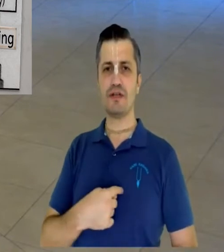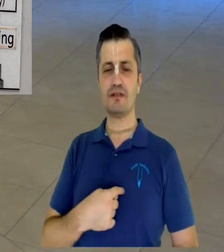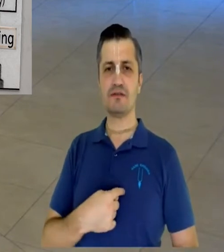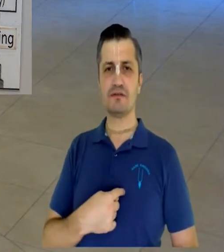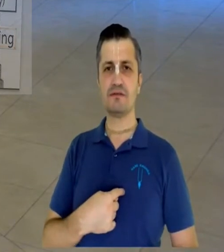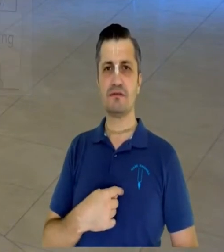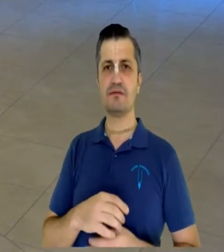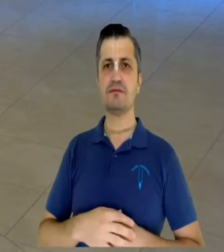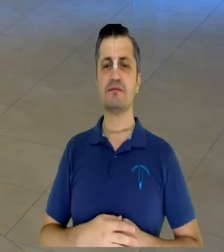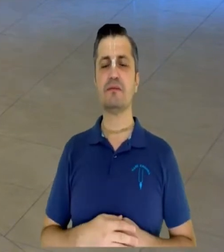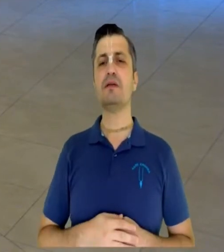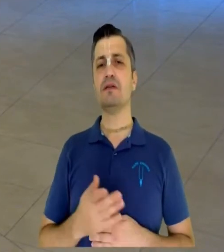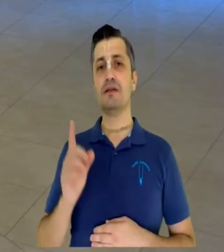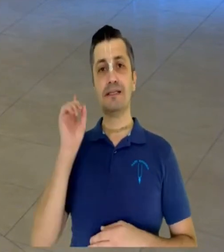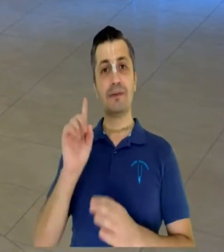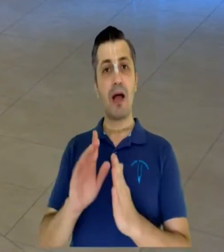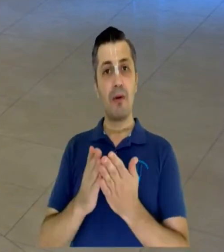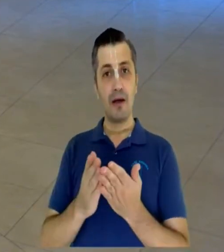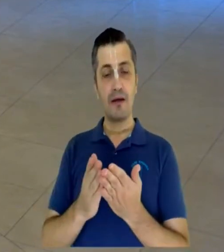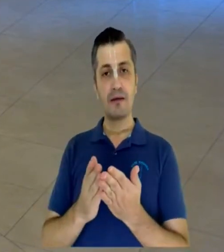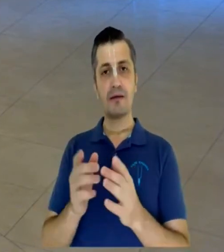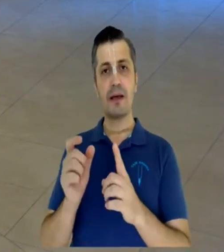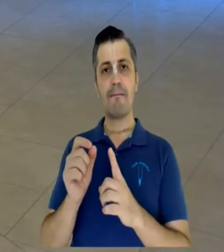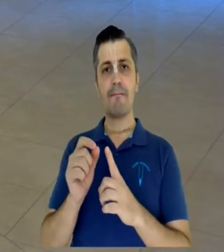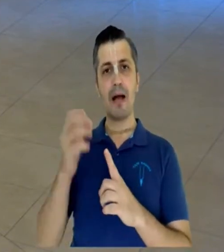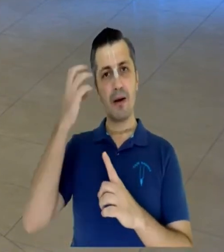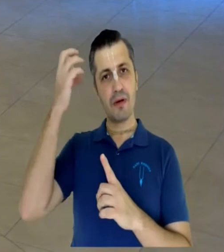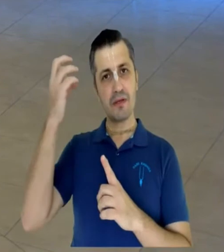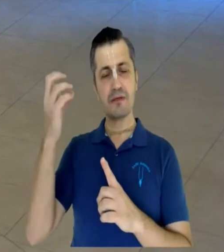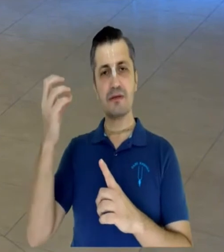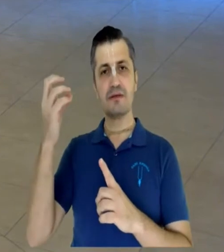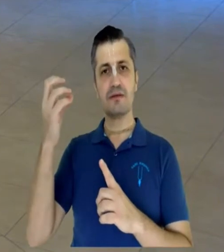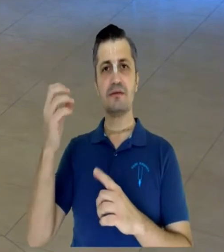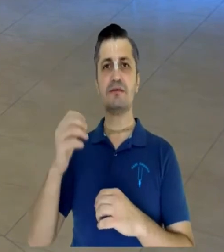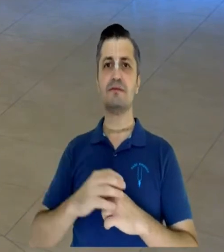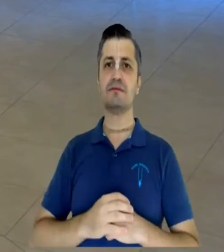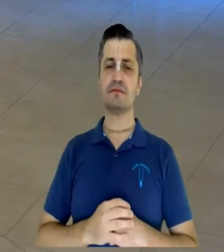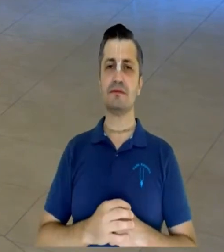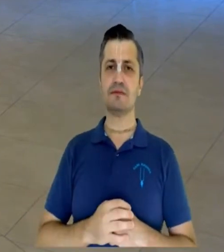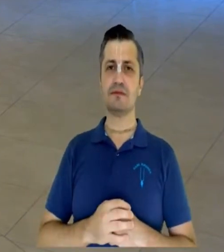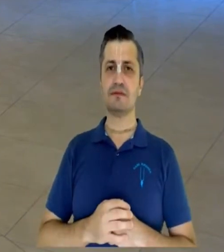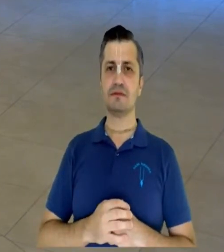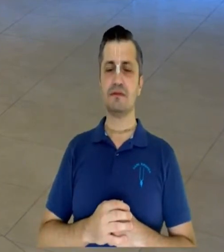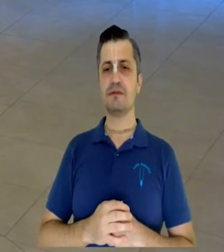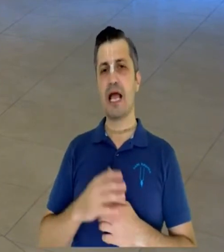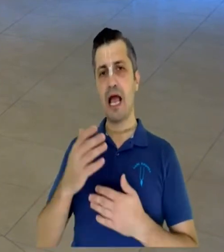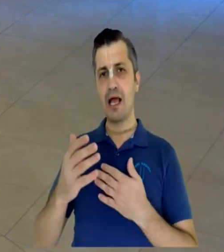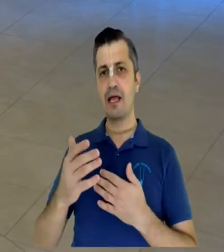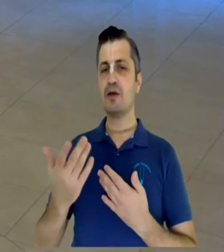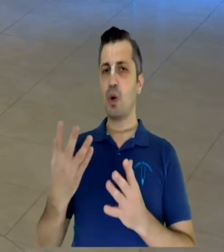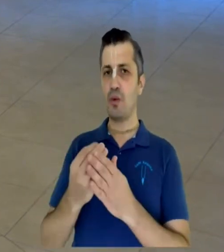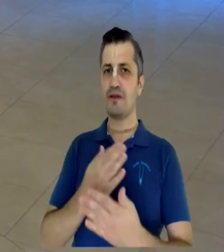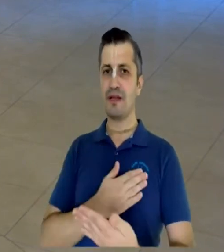time of Maharaj Parikshit, and this is from the Mahabharata. And then the symptoms of Kali, he became aware that